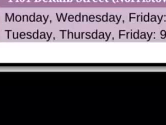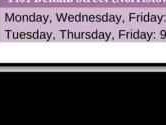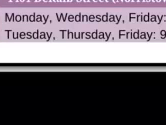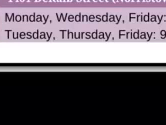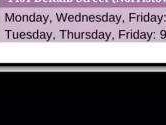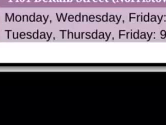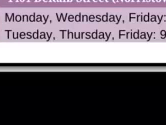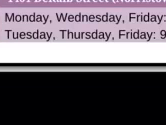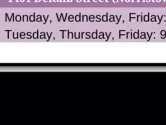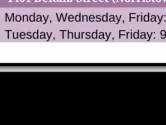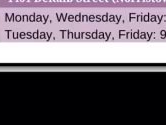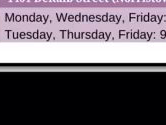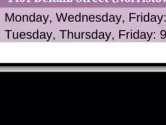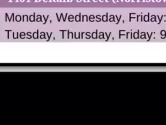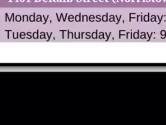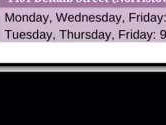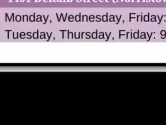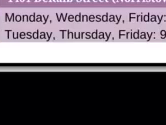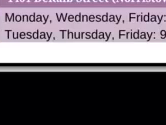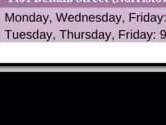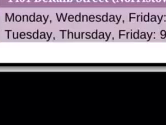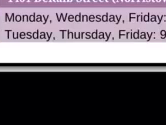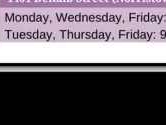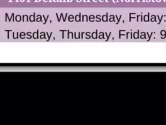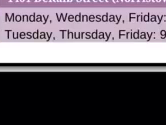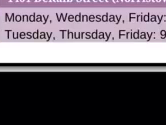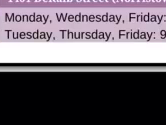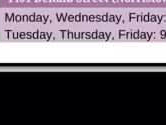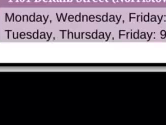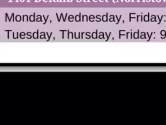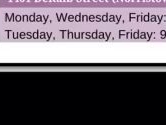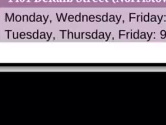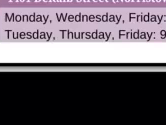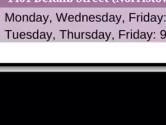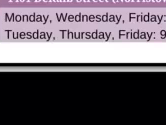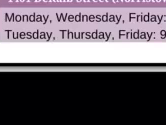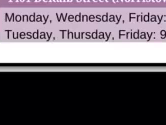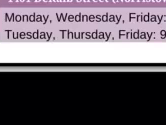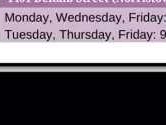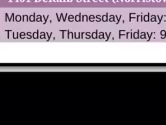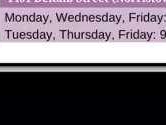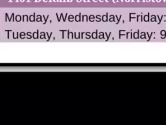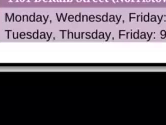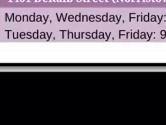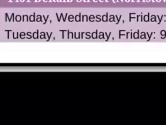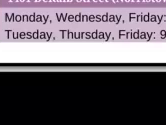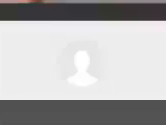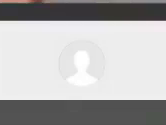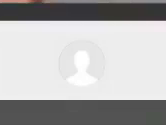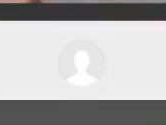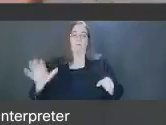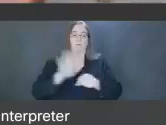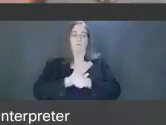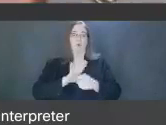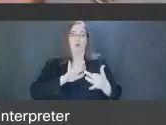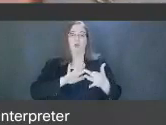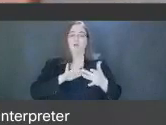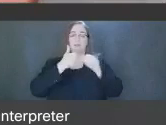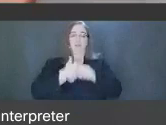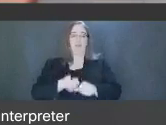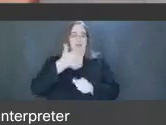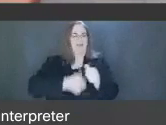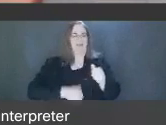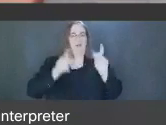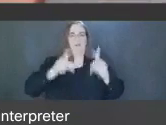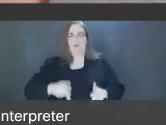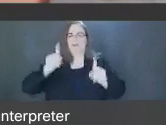this high number of cases, we are once again in a position where we will not be able to do full contact tracing on everyone.